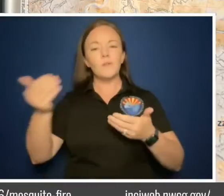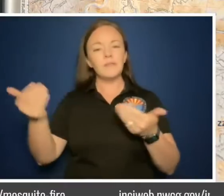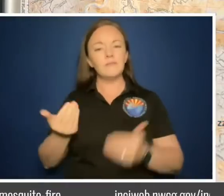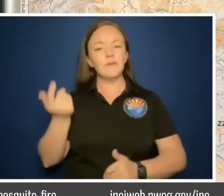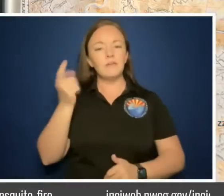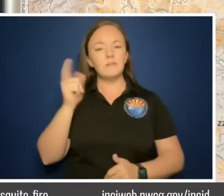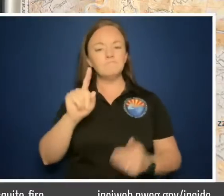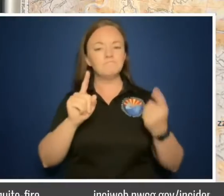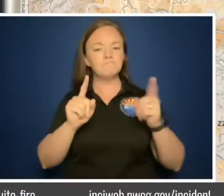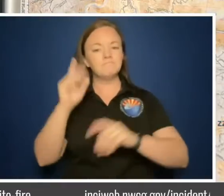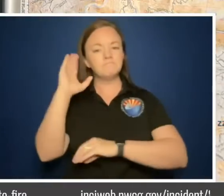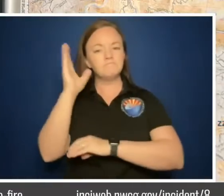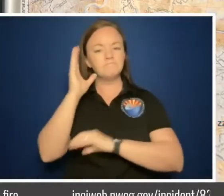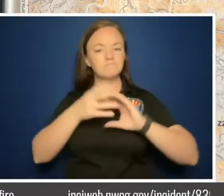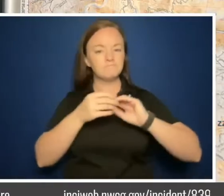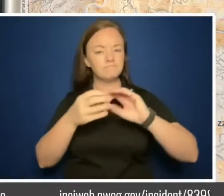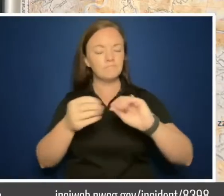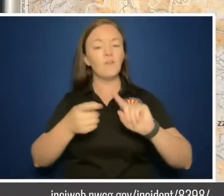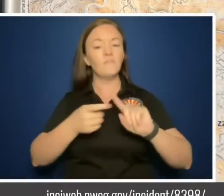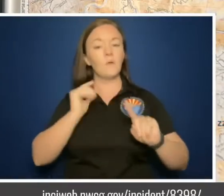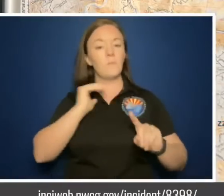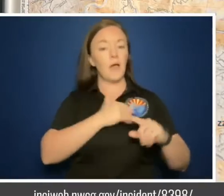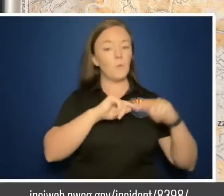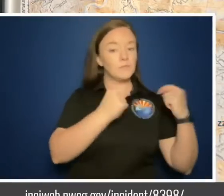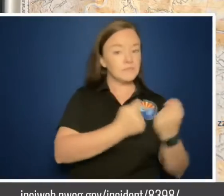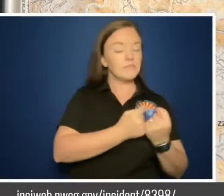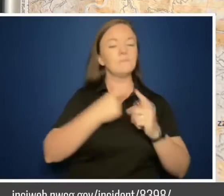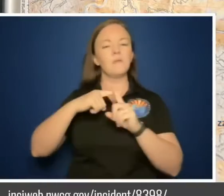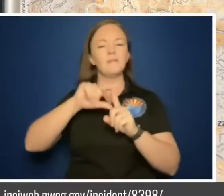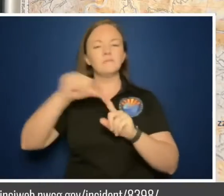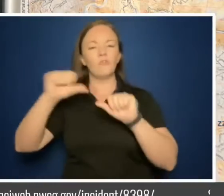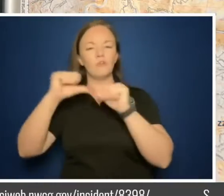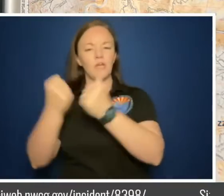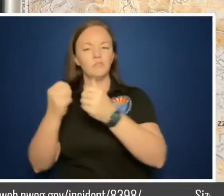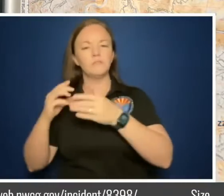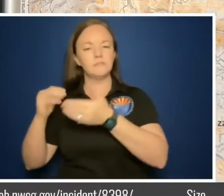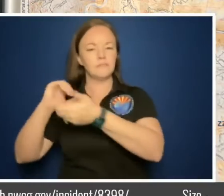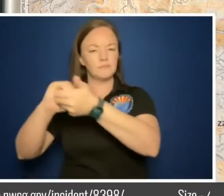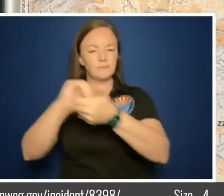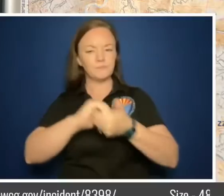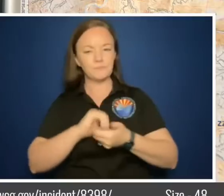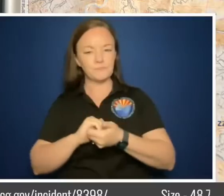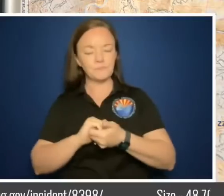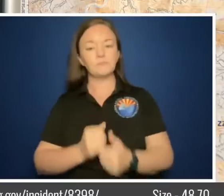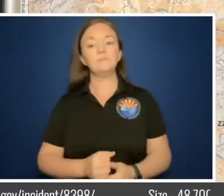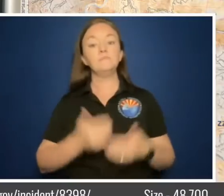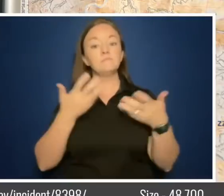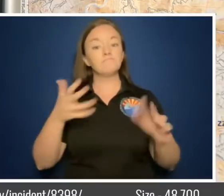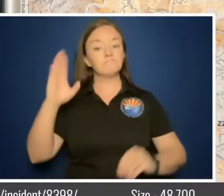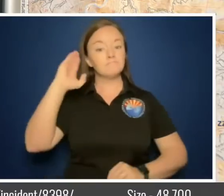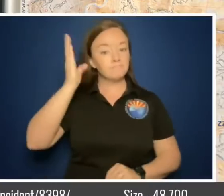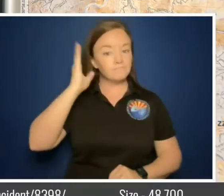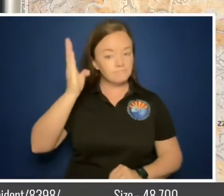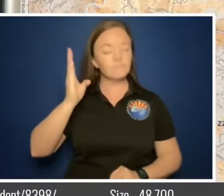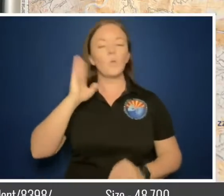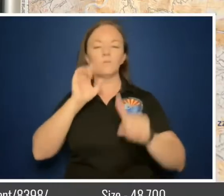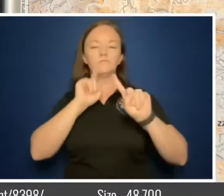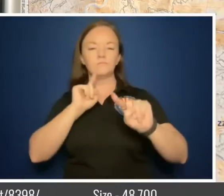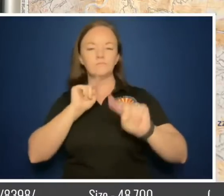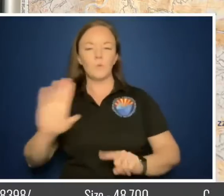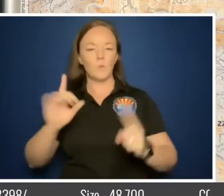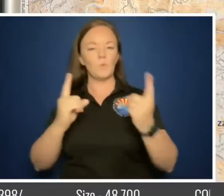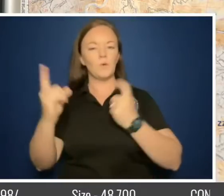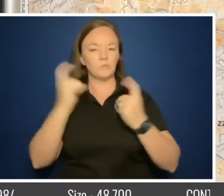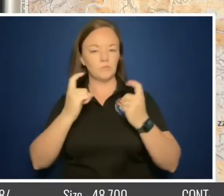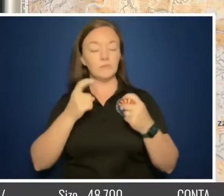our cooperators. After the formal briefing, we will answer questions emailed earlier online, and during the meeting or after the